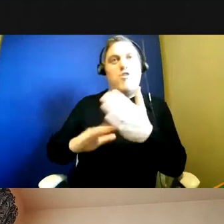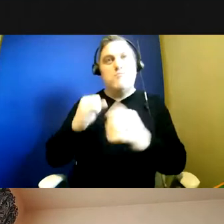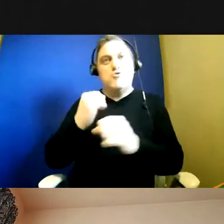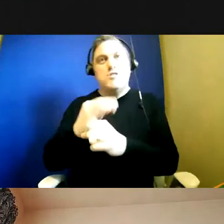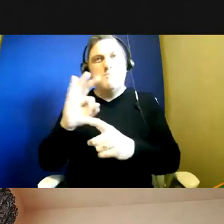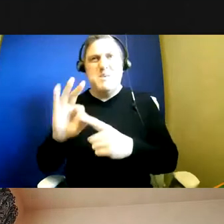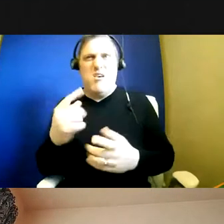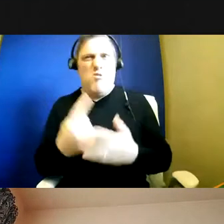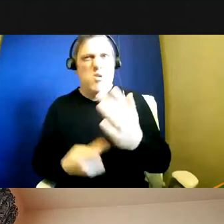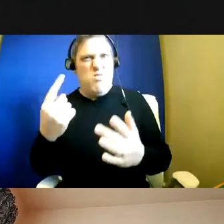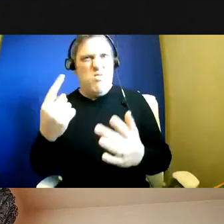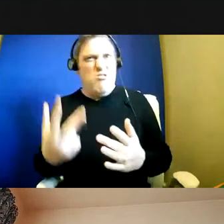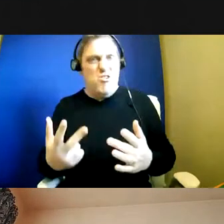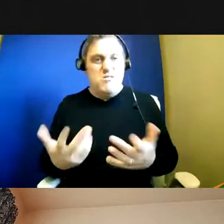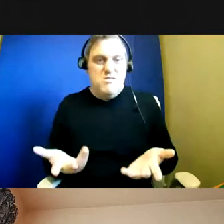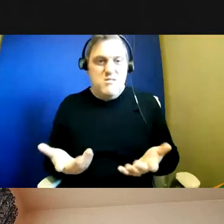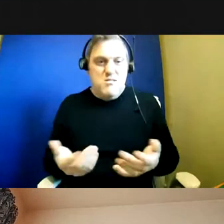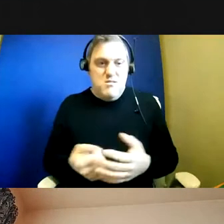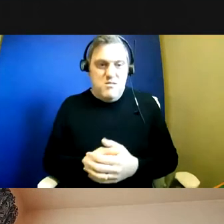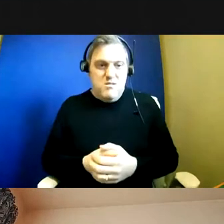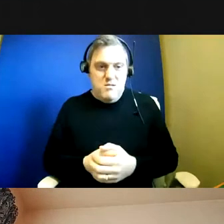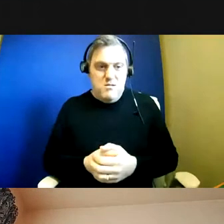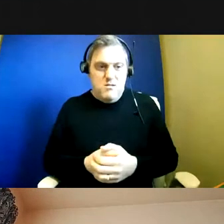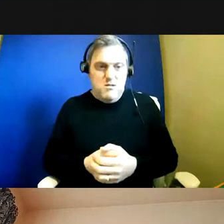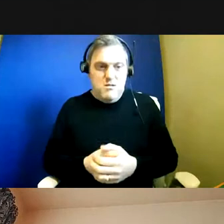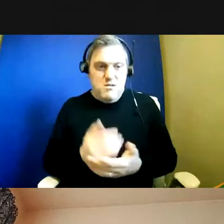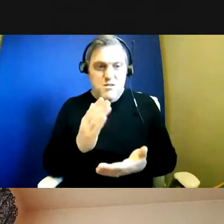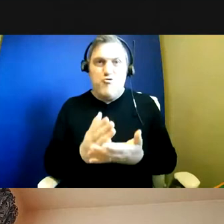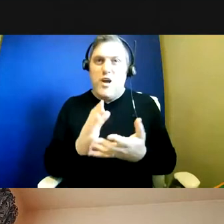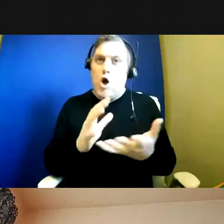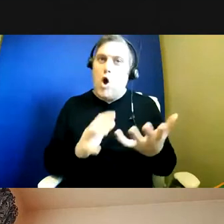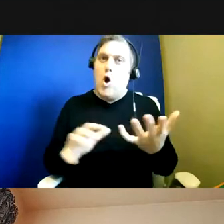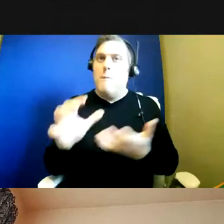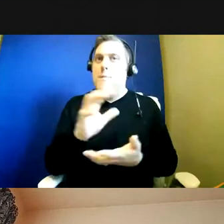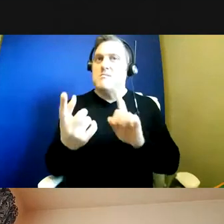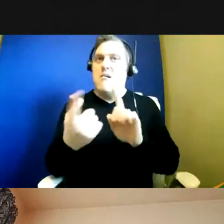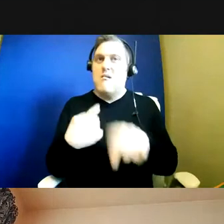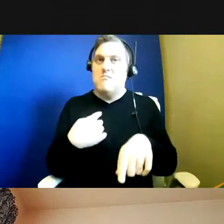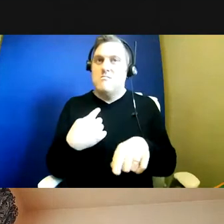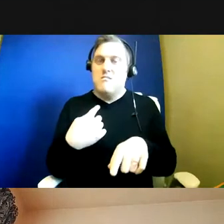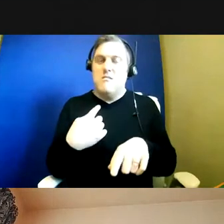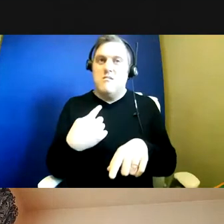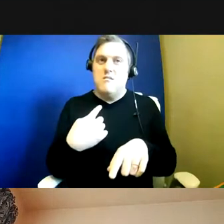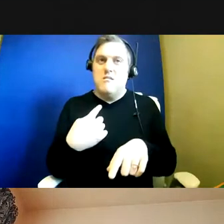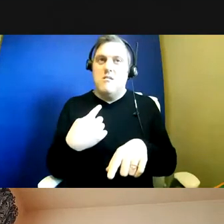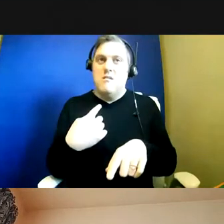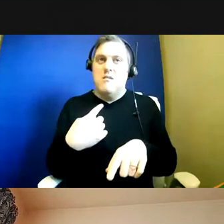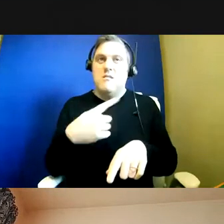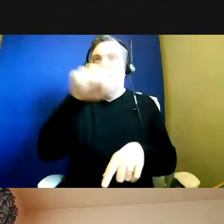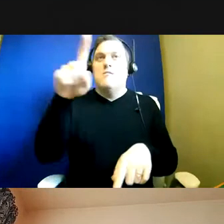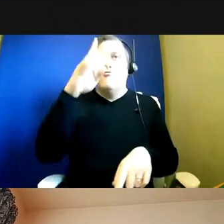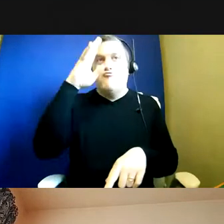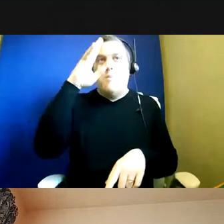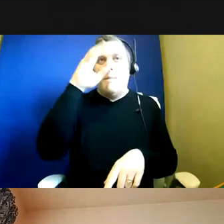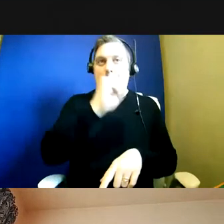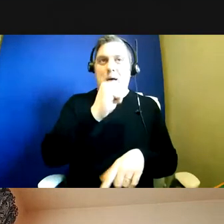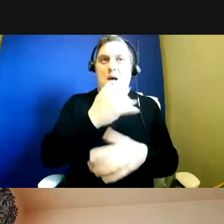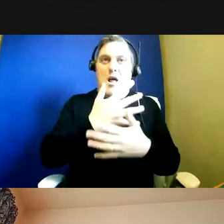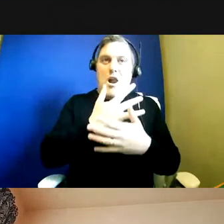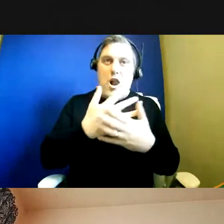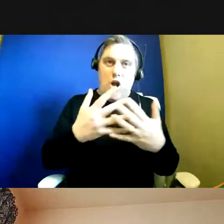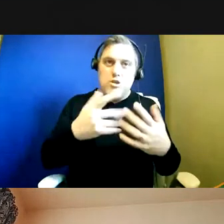Thanks, Katie. It's quite a complex answer to this. So I suppose what we need to remember is that a lot of